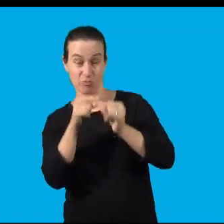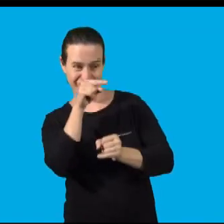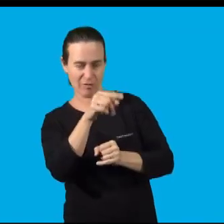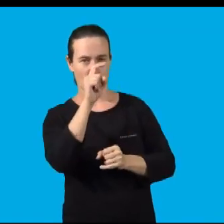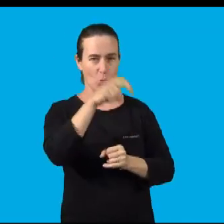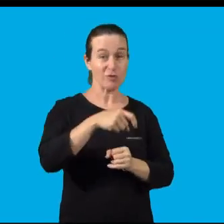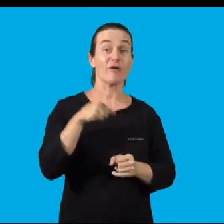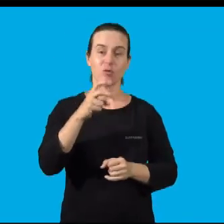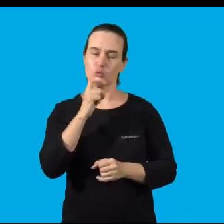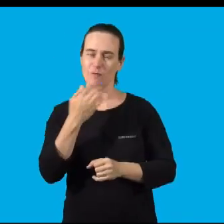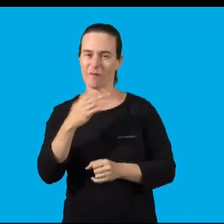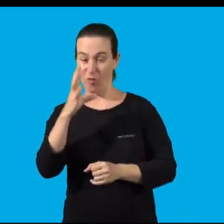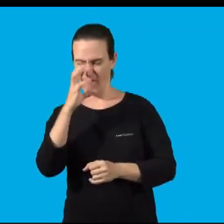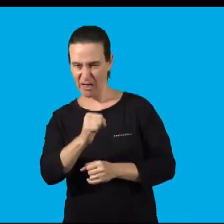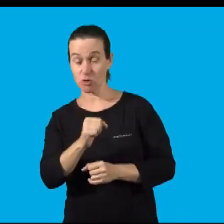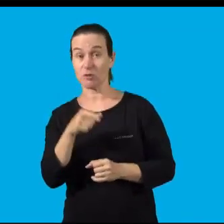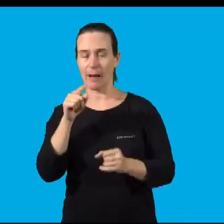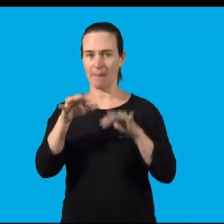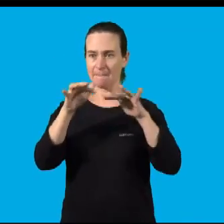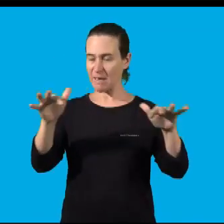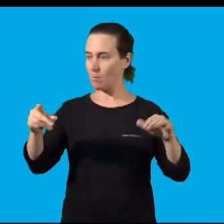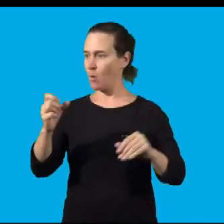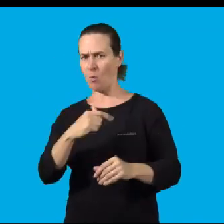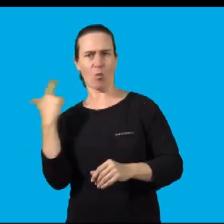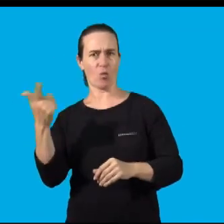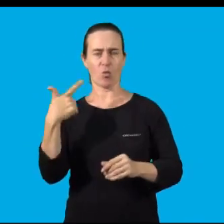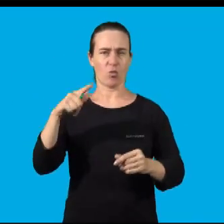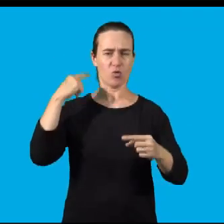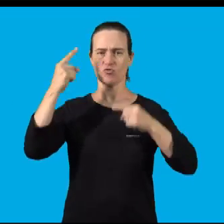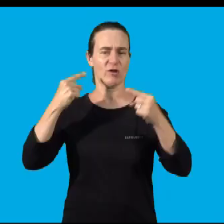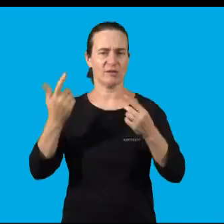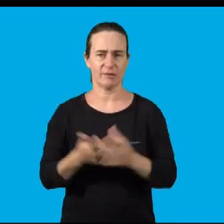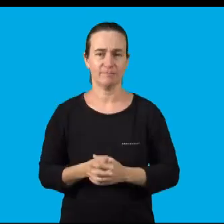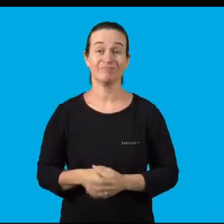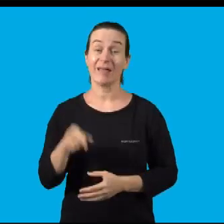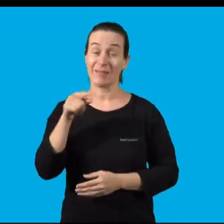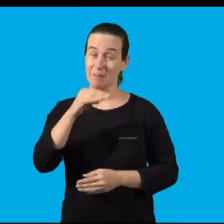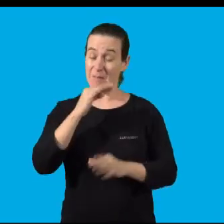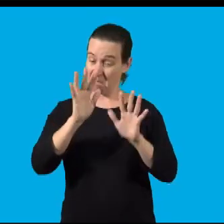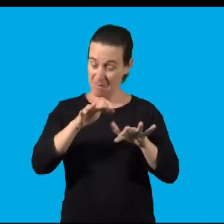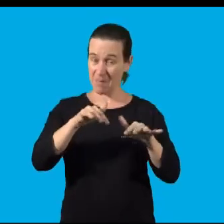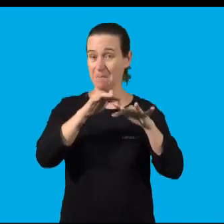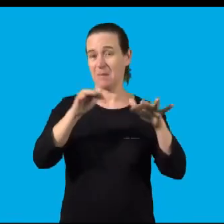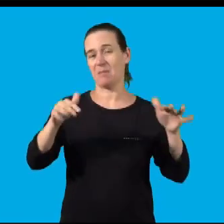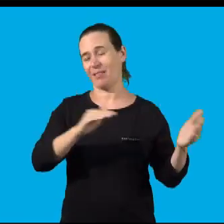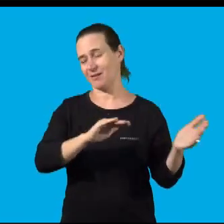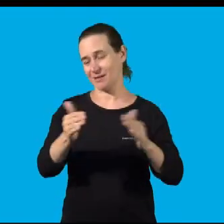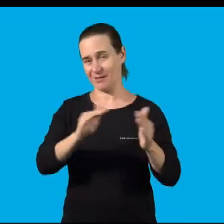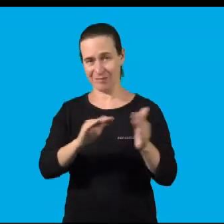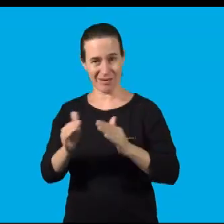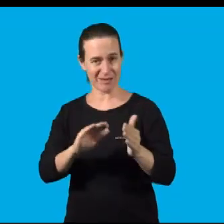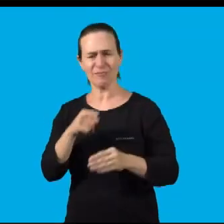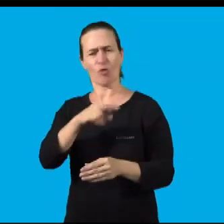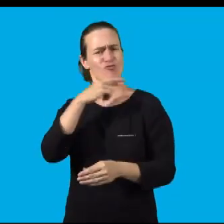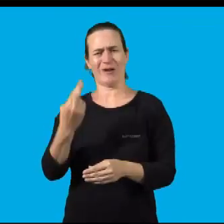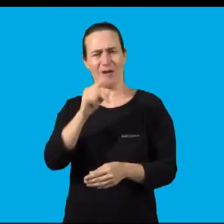personal vendettas, and the mass hysteria causes the major conflict in the play. This leads to the deaths of